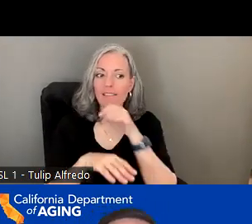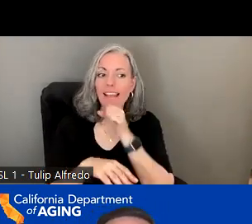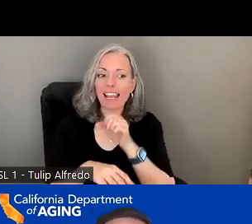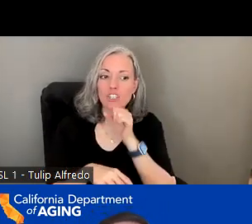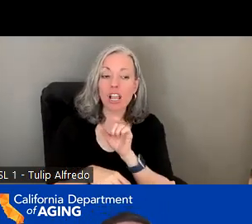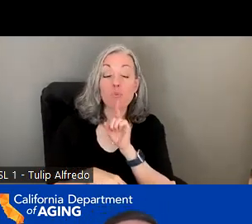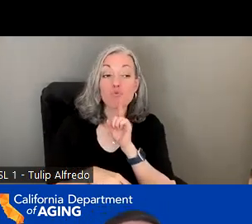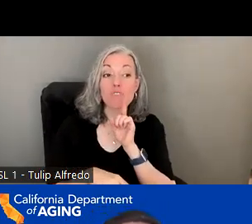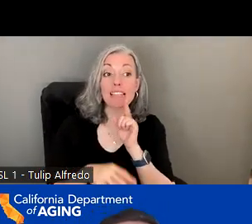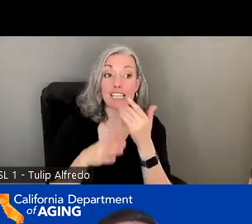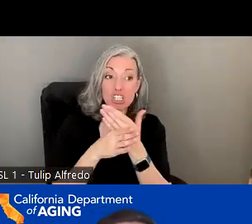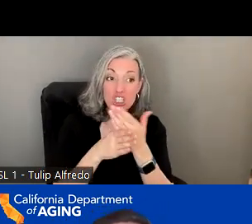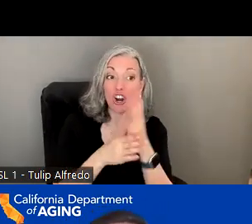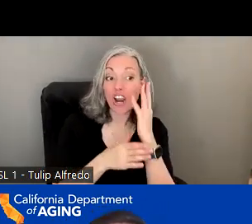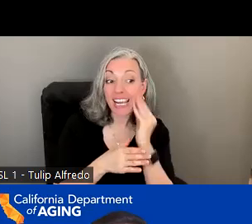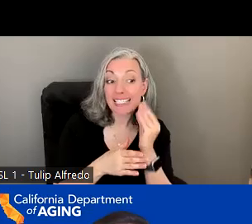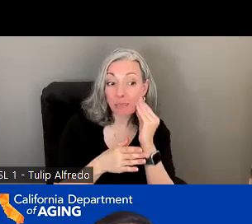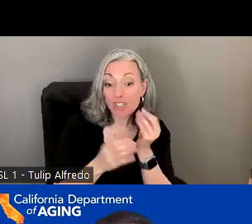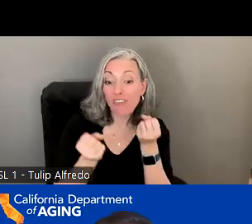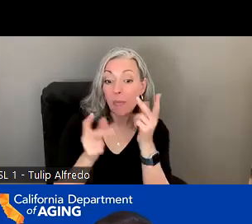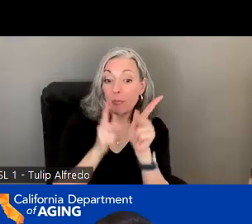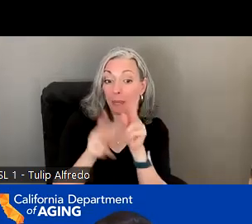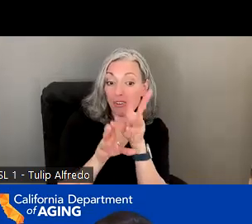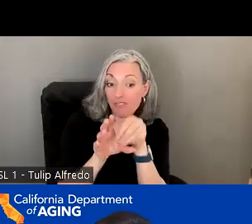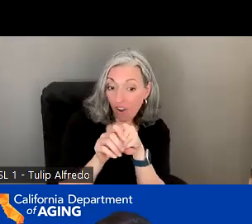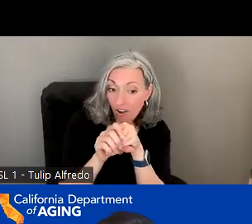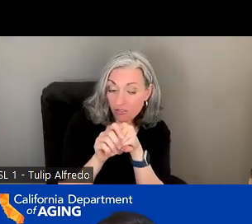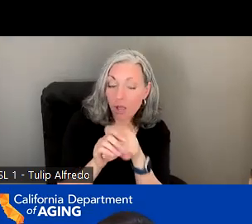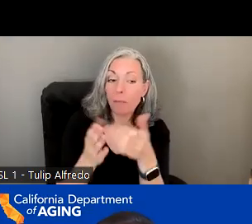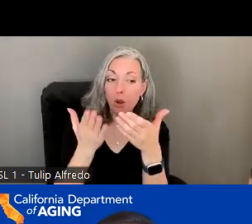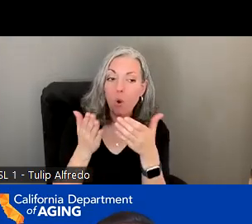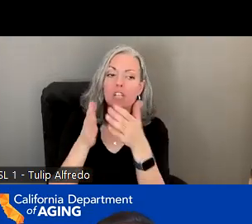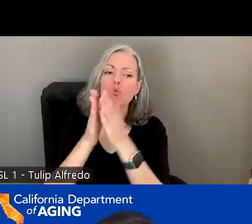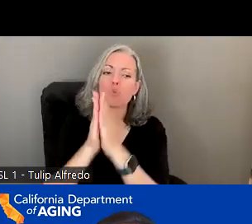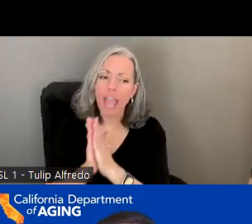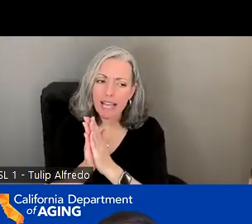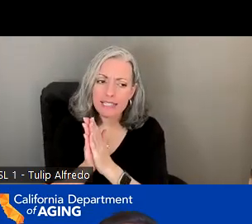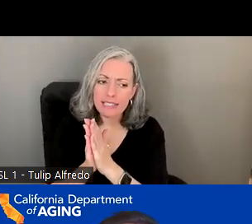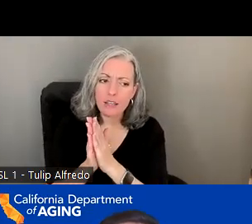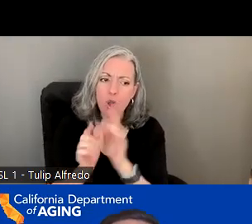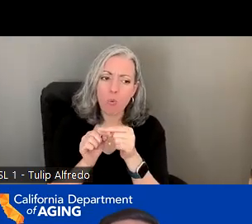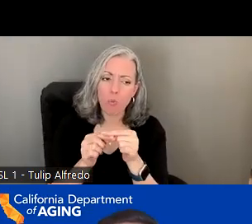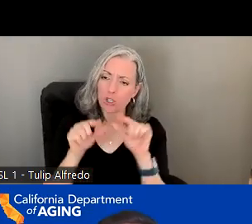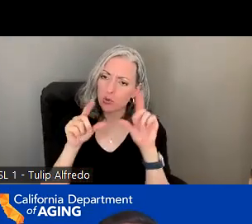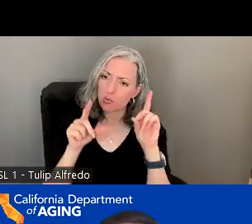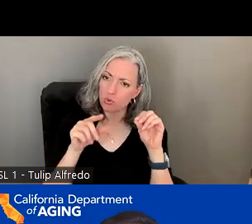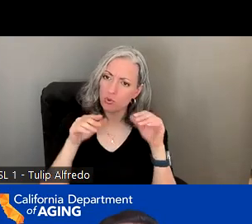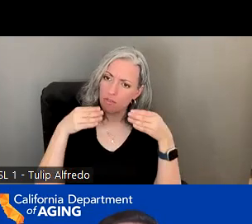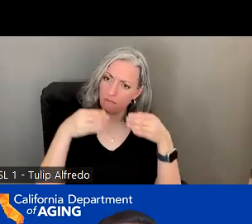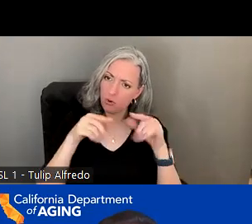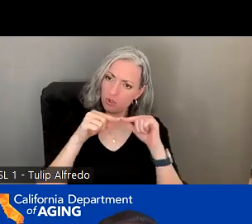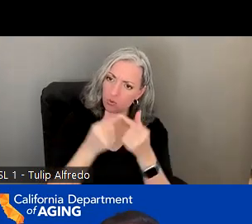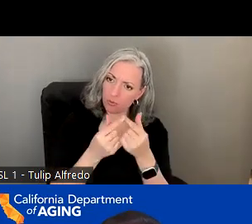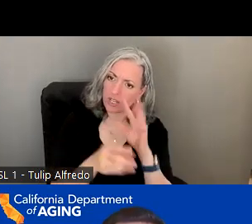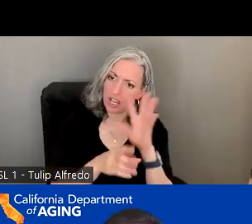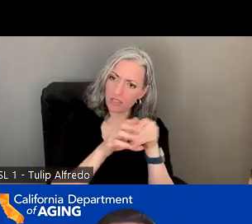to share experiences with a number of people. What I wanted to ask is that when you do the focus groups, that you include focus groups in